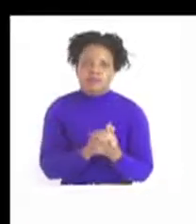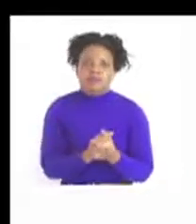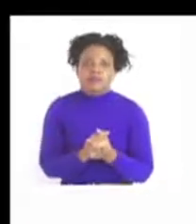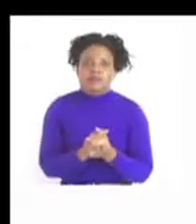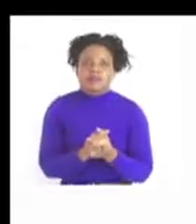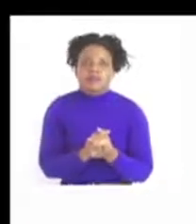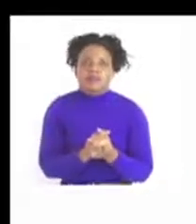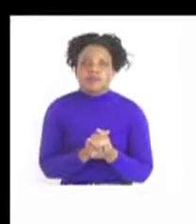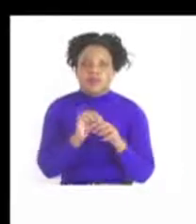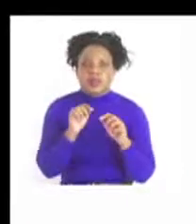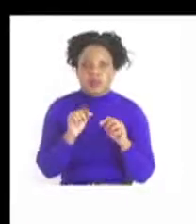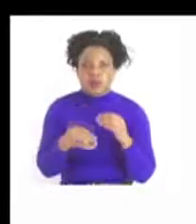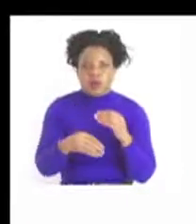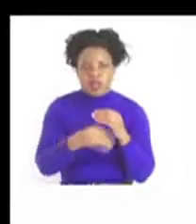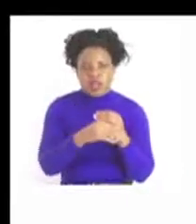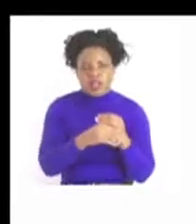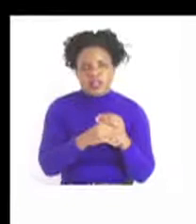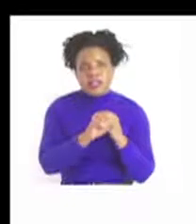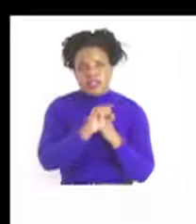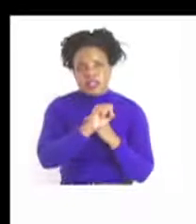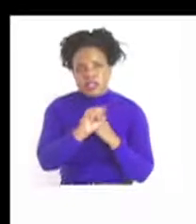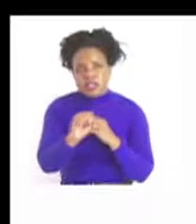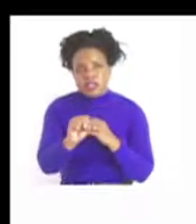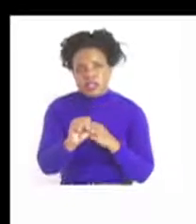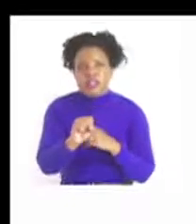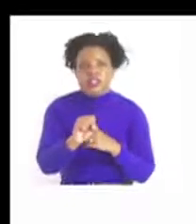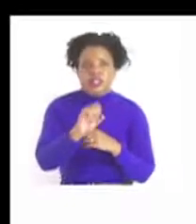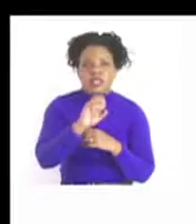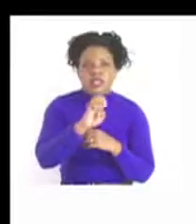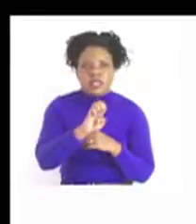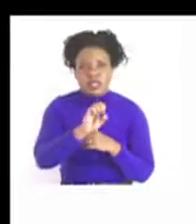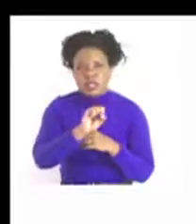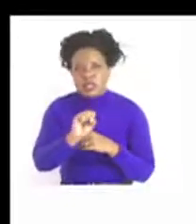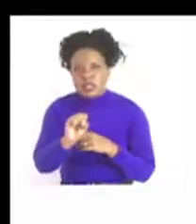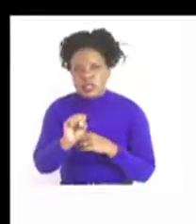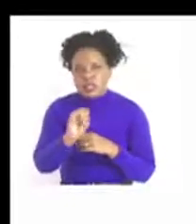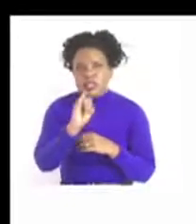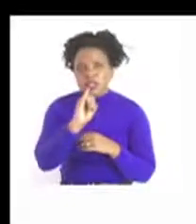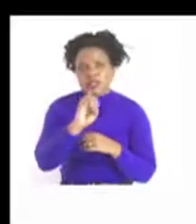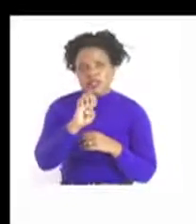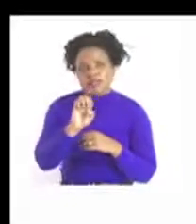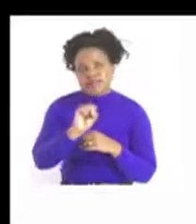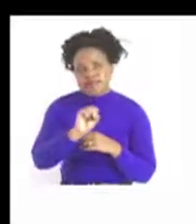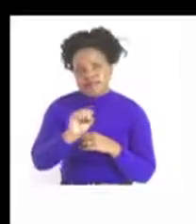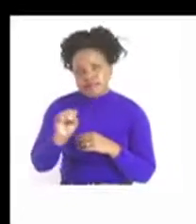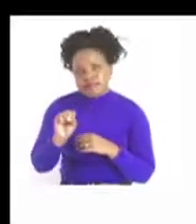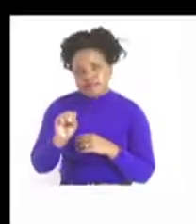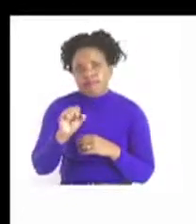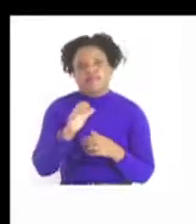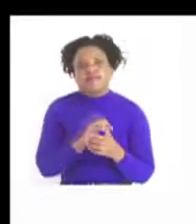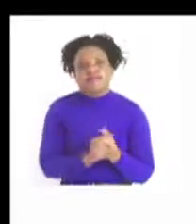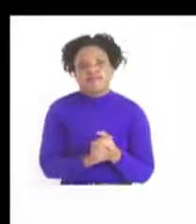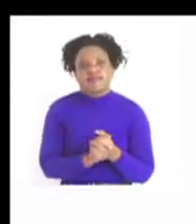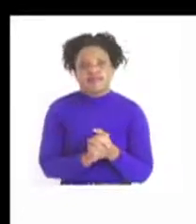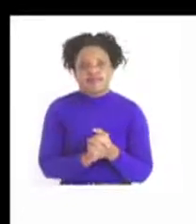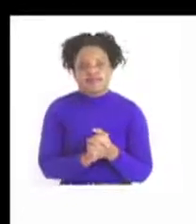ES, IES, as well as the irregular plural nouns that change and do not